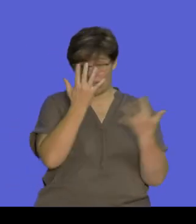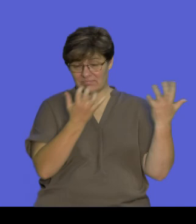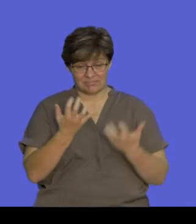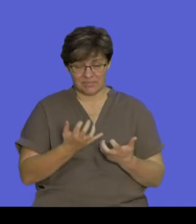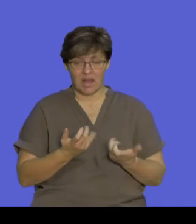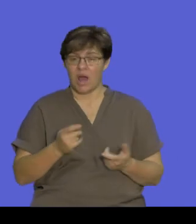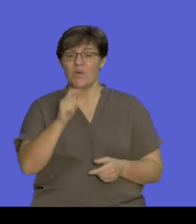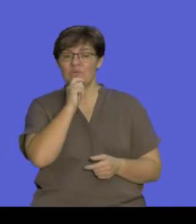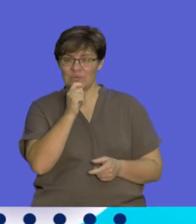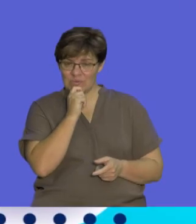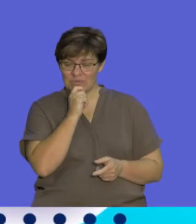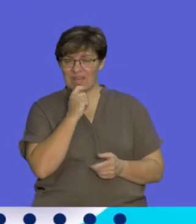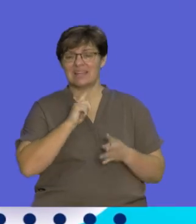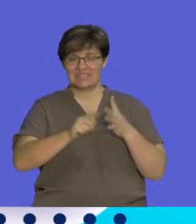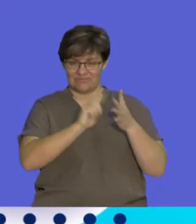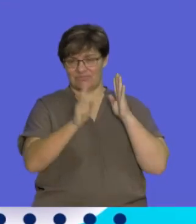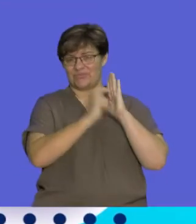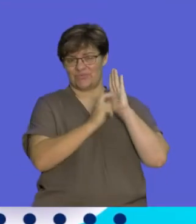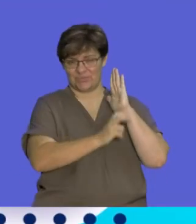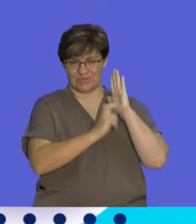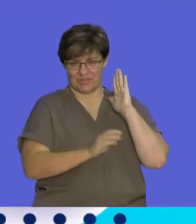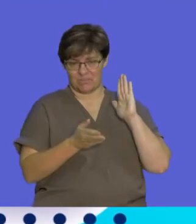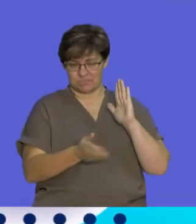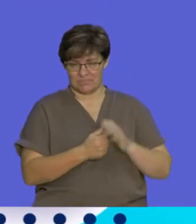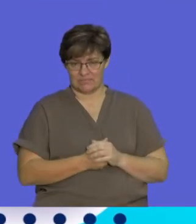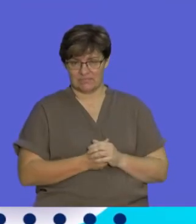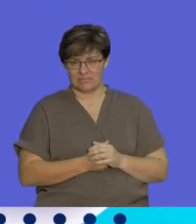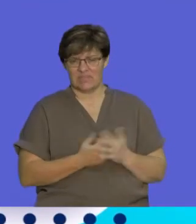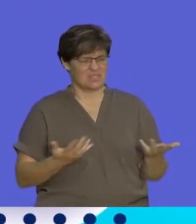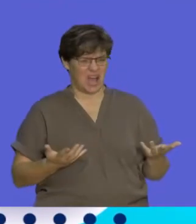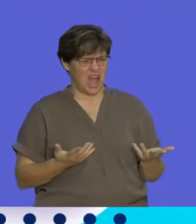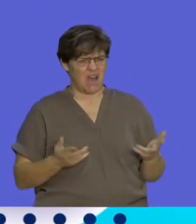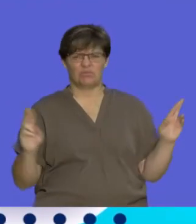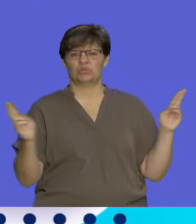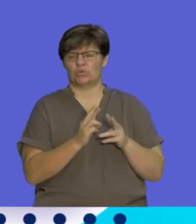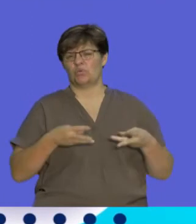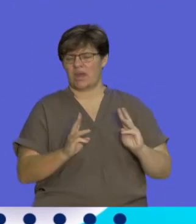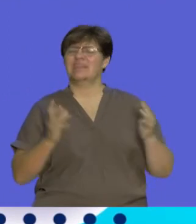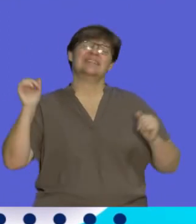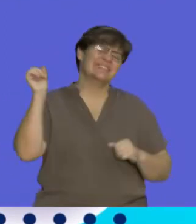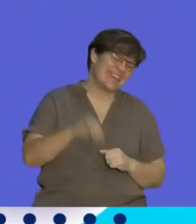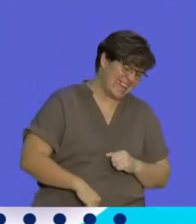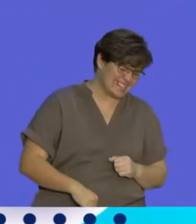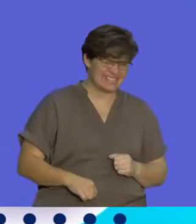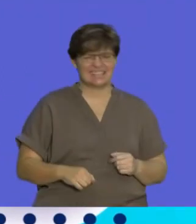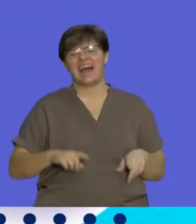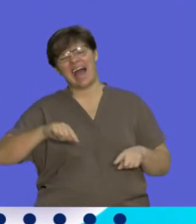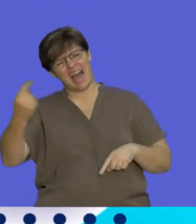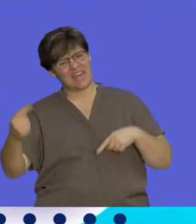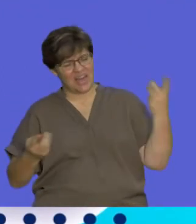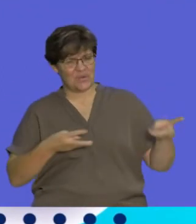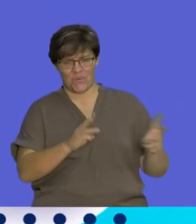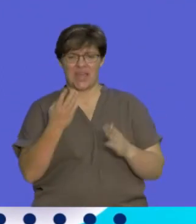lot of different rules. Now, you might say, but there's a shorter way to do it. And yes, there are other ways to do it.